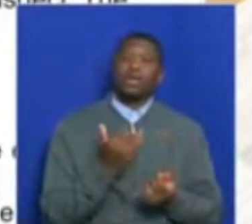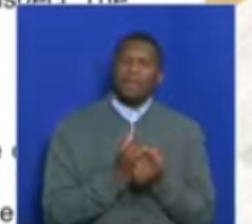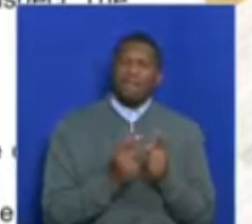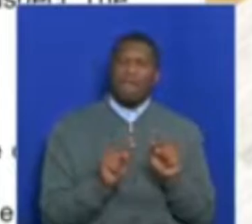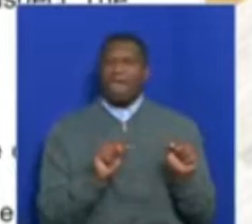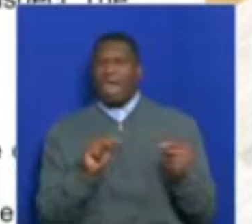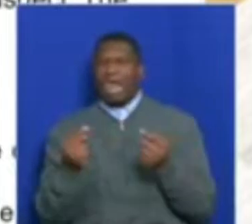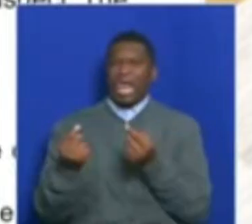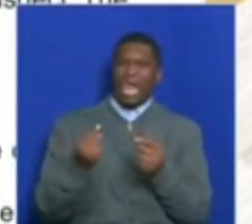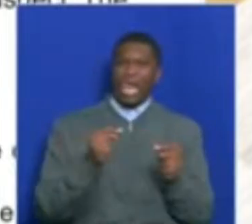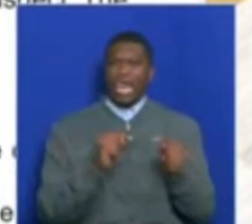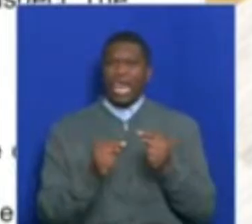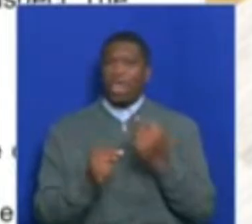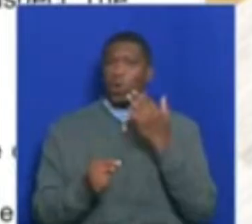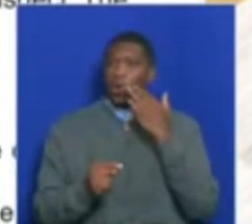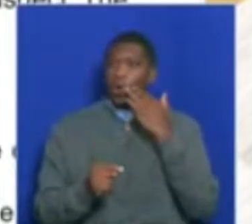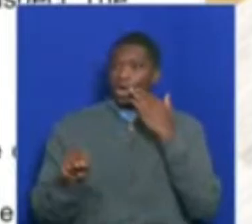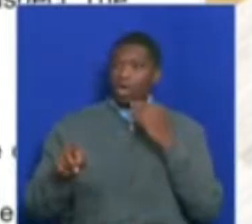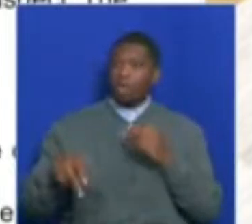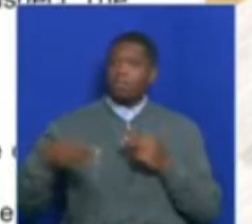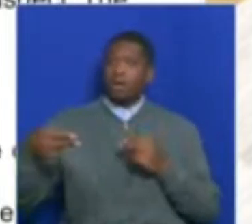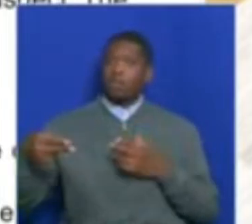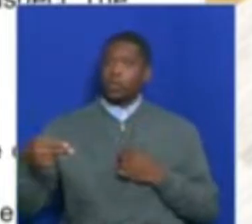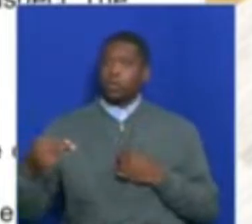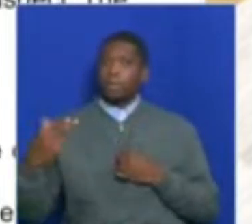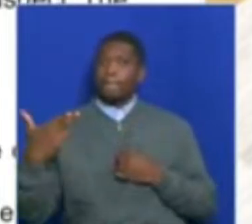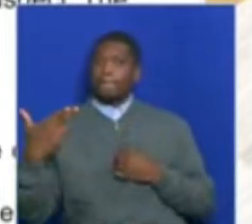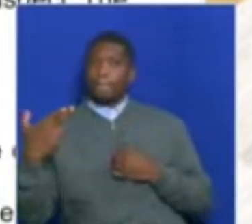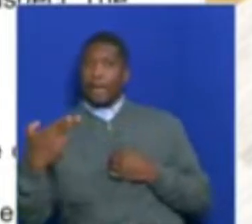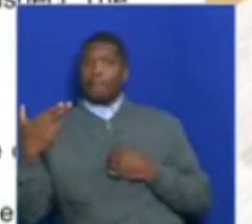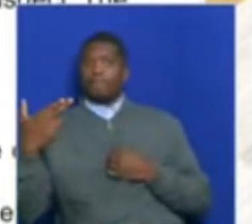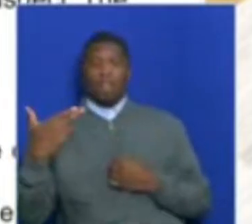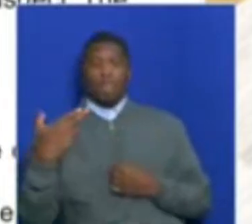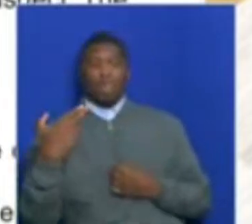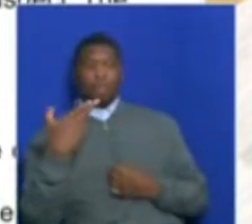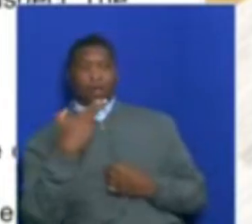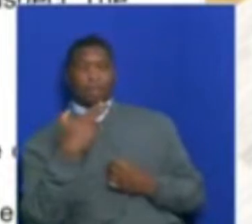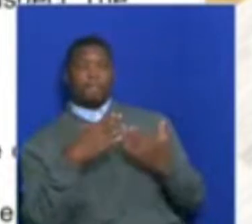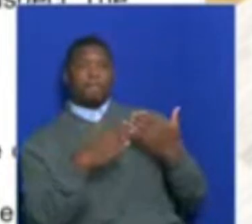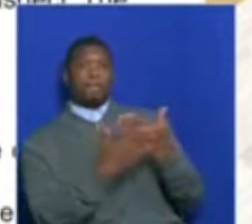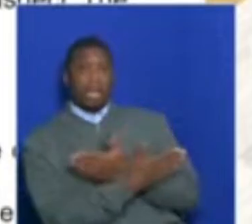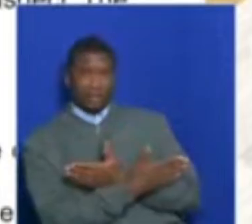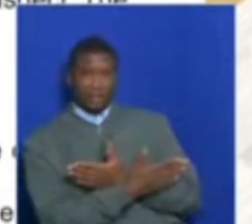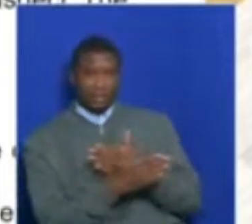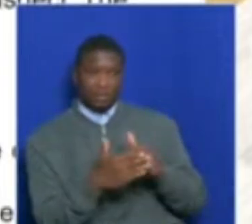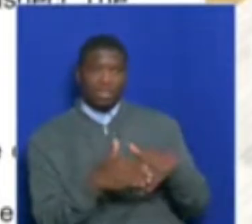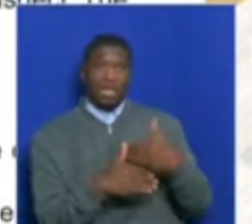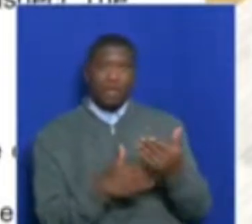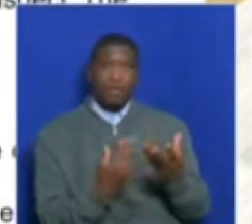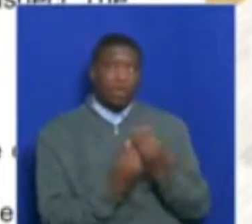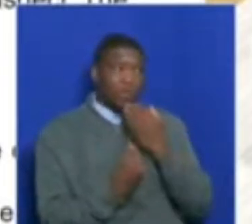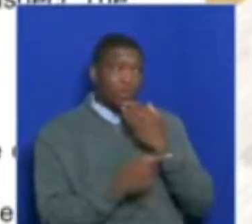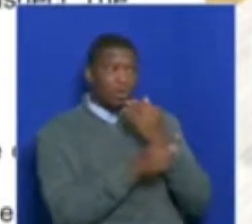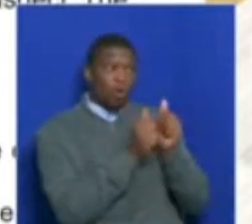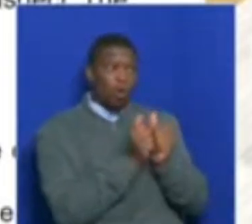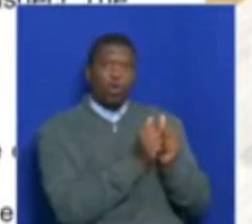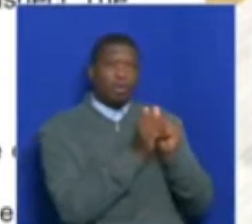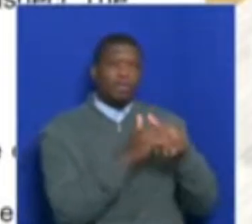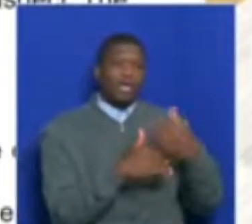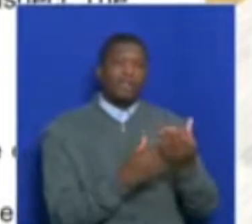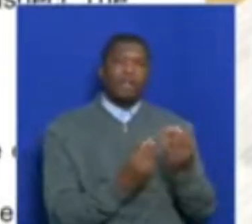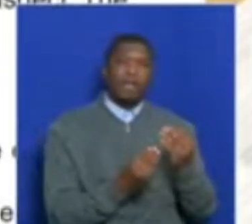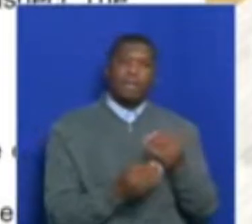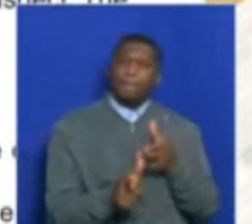up, he fired his pistol in the direction of the member, missing him and his colleague. The member fired 4